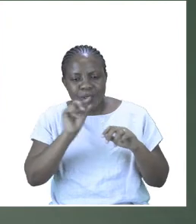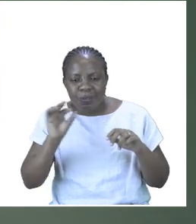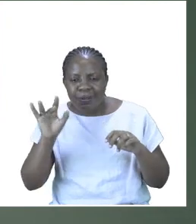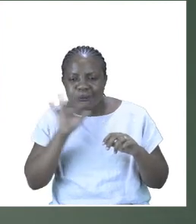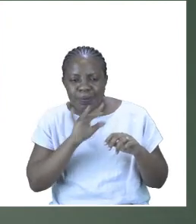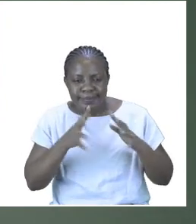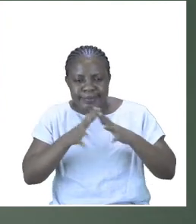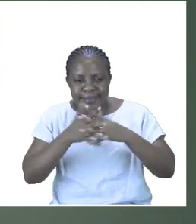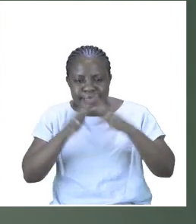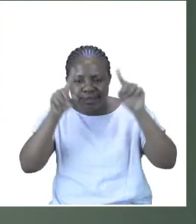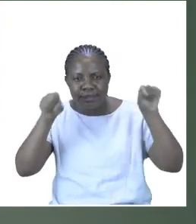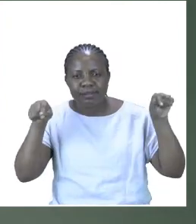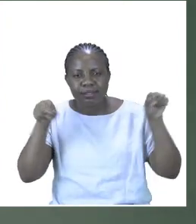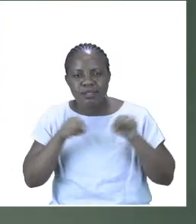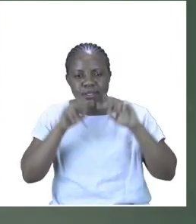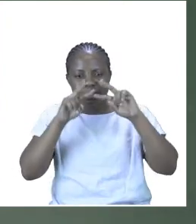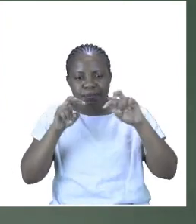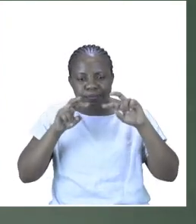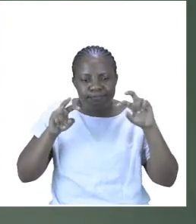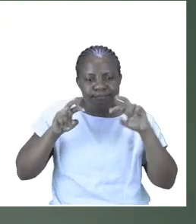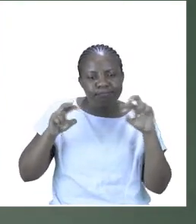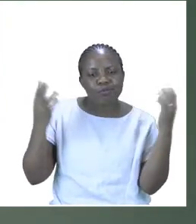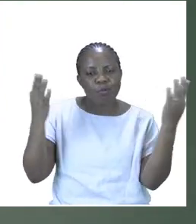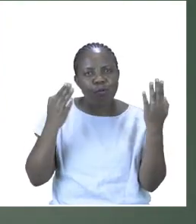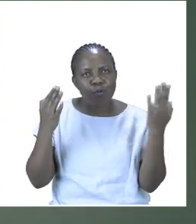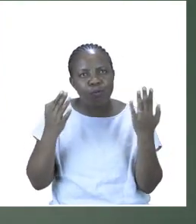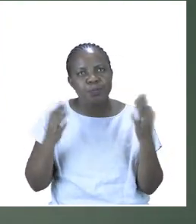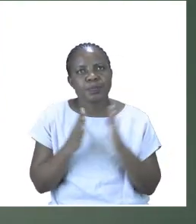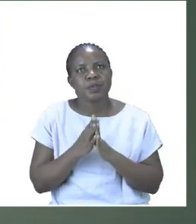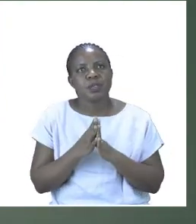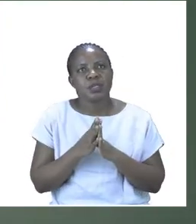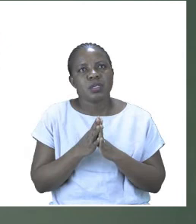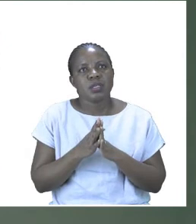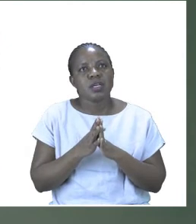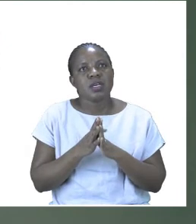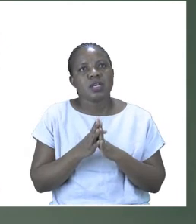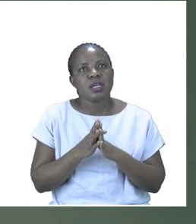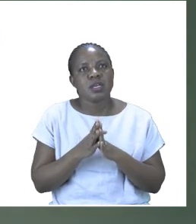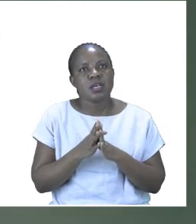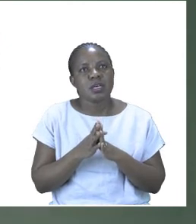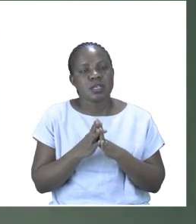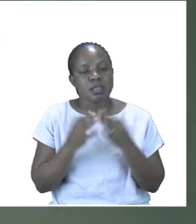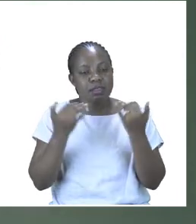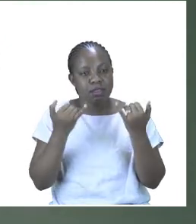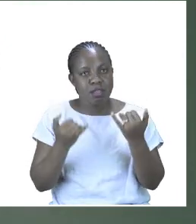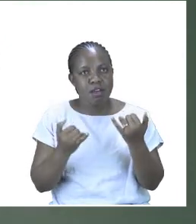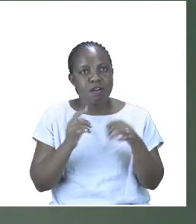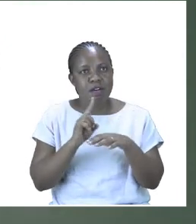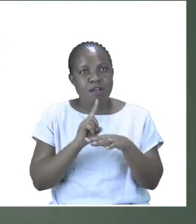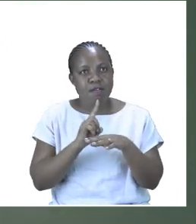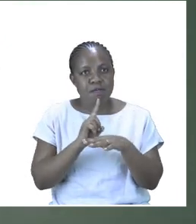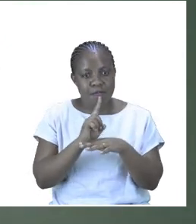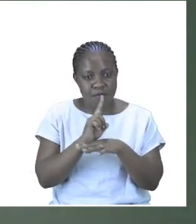these words? We find these words by looking for letter by letter.